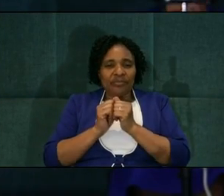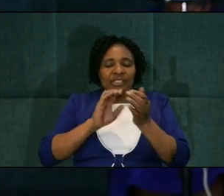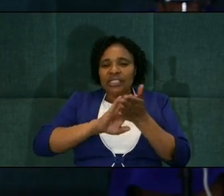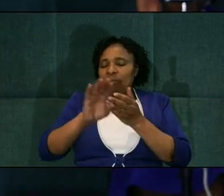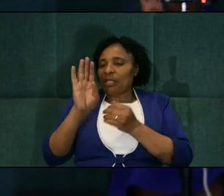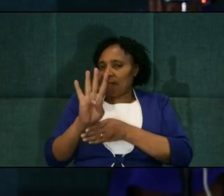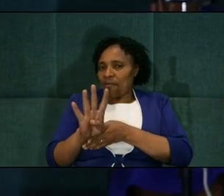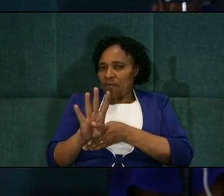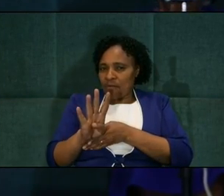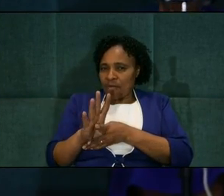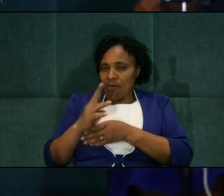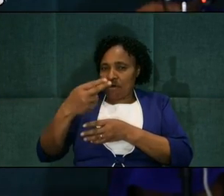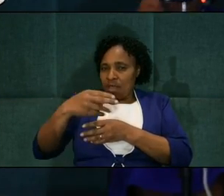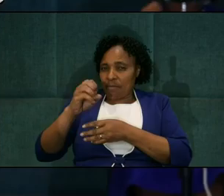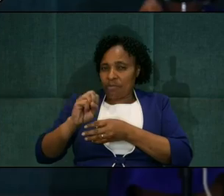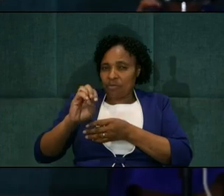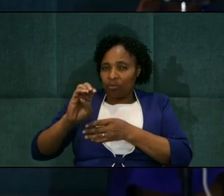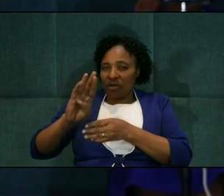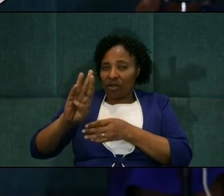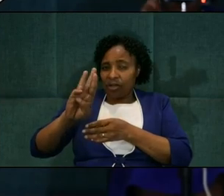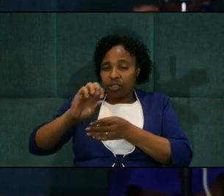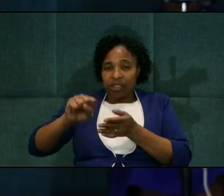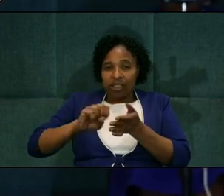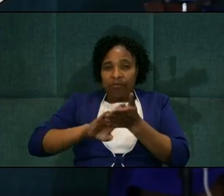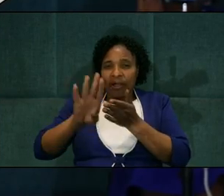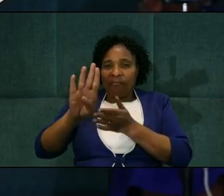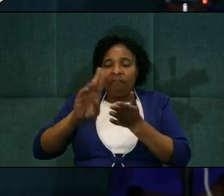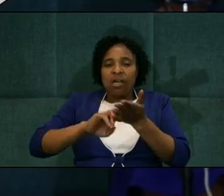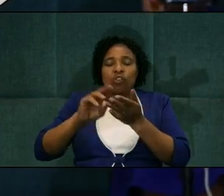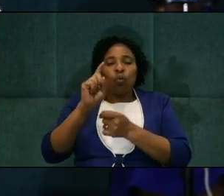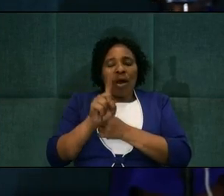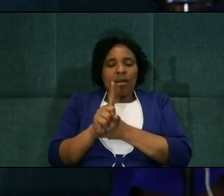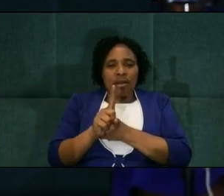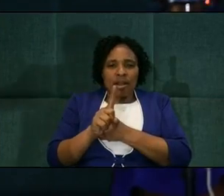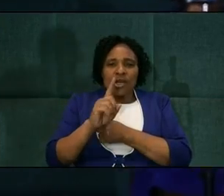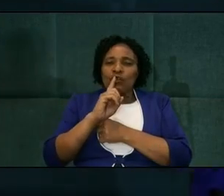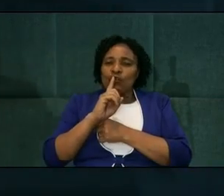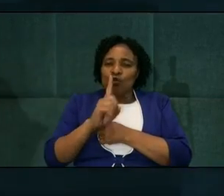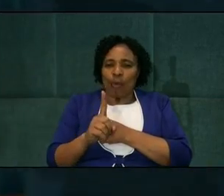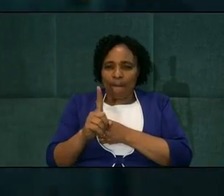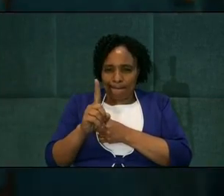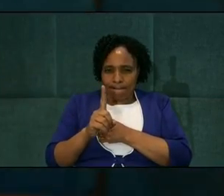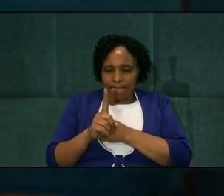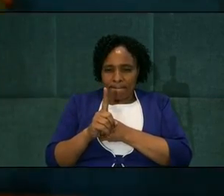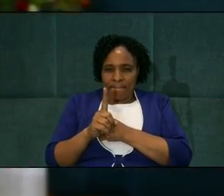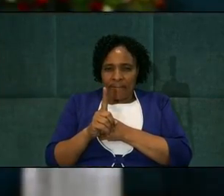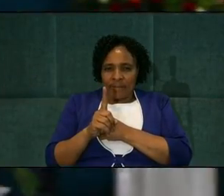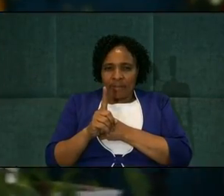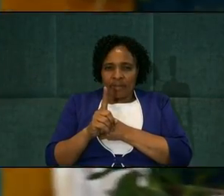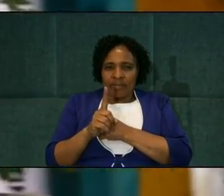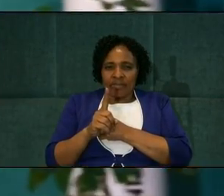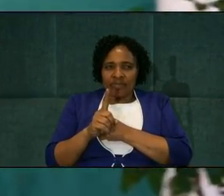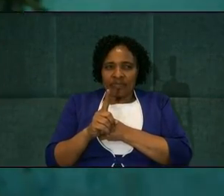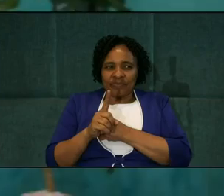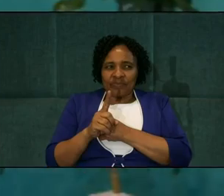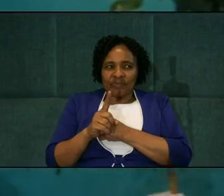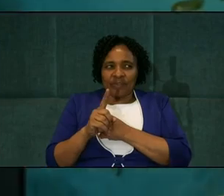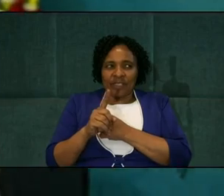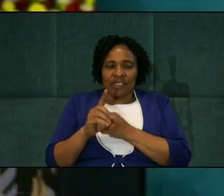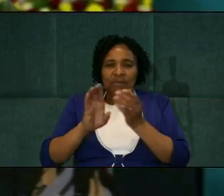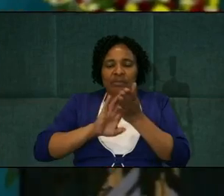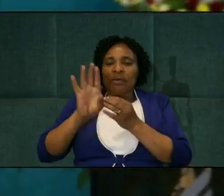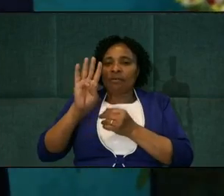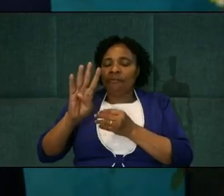chapter 4 of Hebrews. Hebrews 4, verse 1. Therefore, Hebrews 4, verse 1. Look at it. Hebrews 4, verse